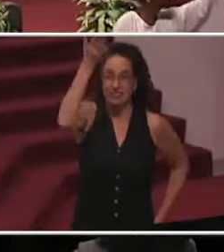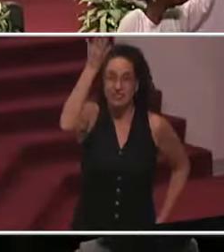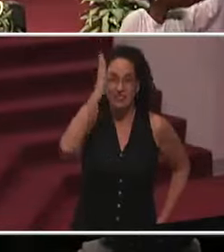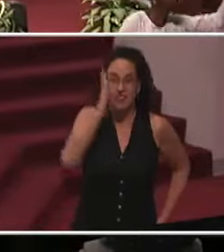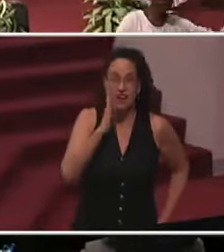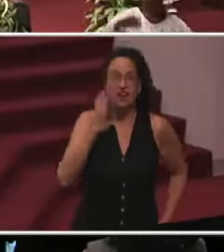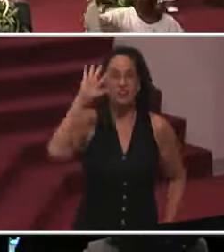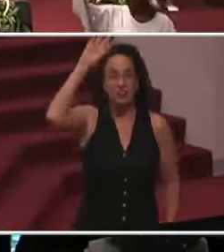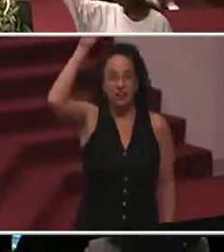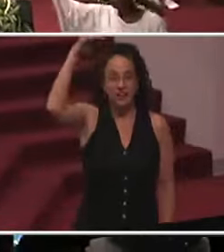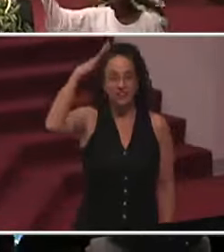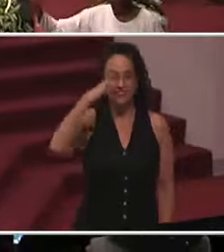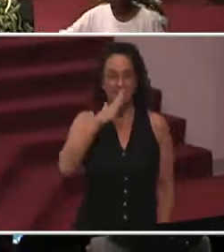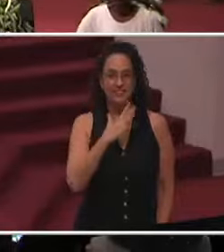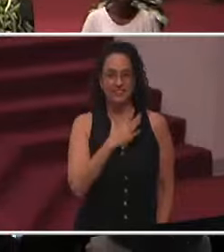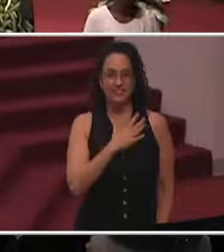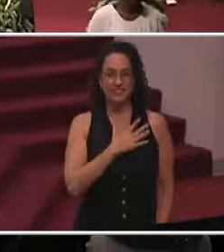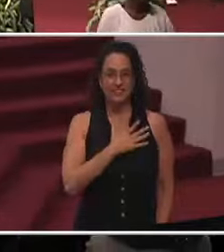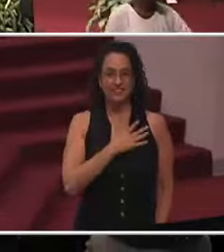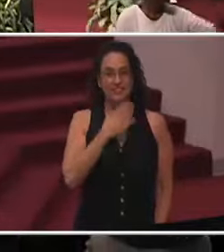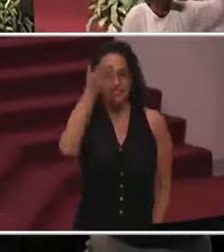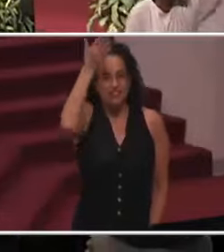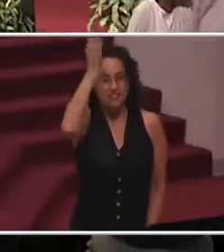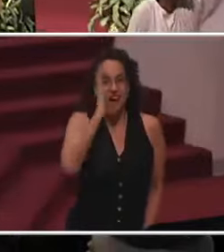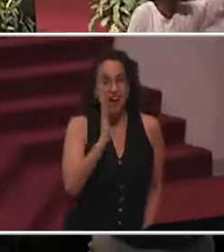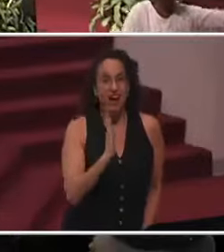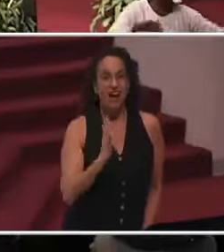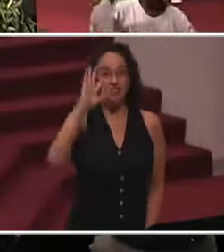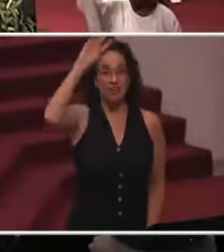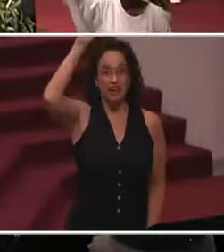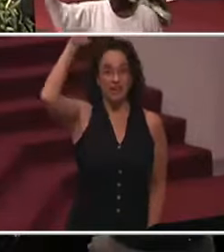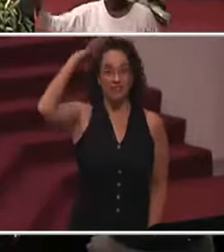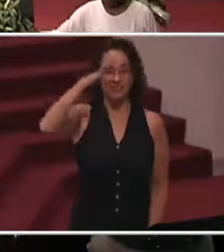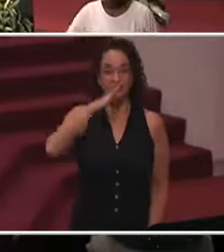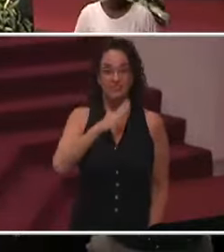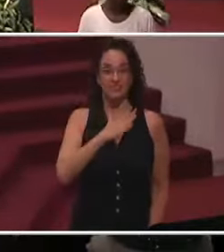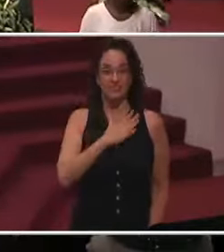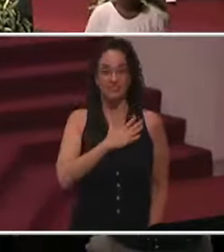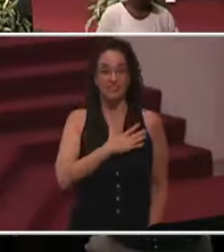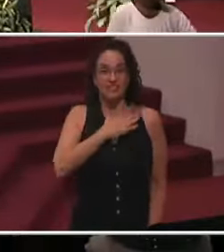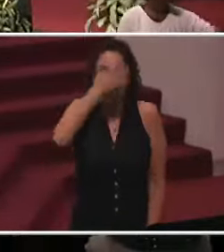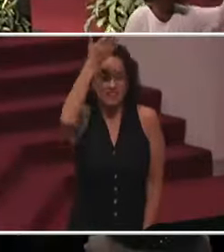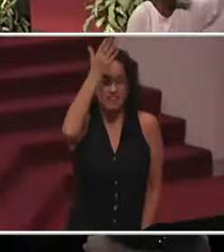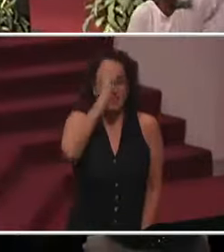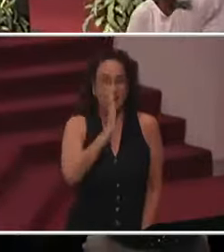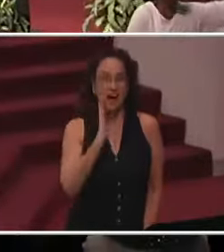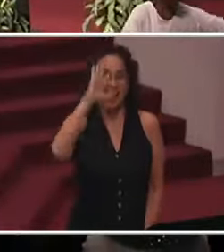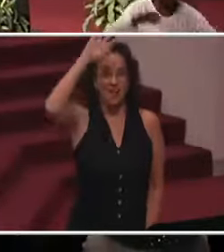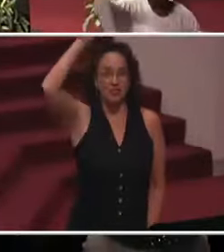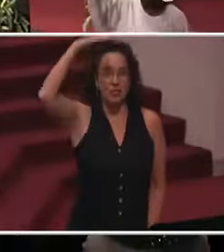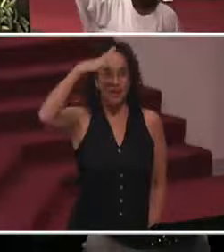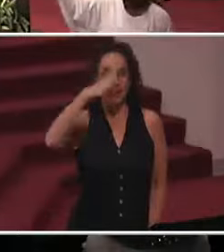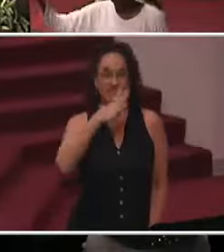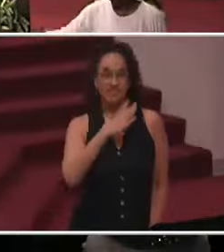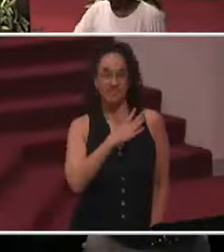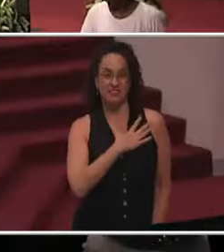God's grace. It was God's grace. God's grace. It was God's grace. God's